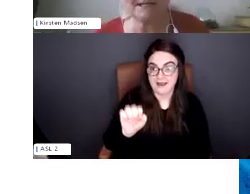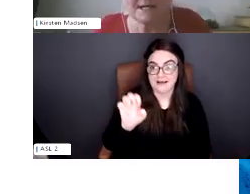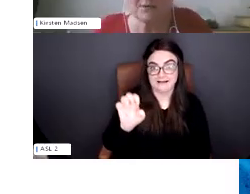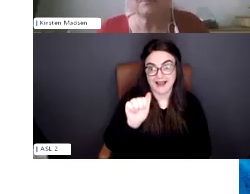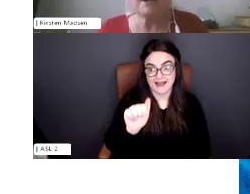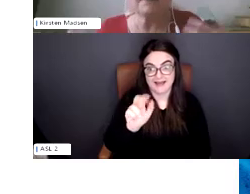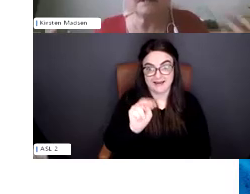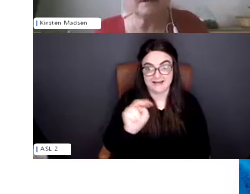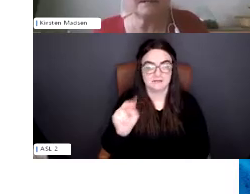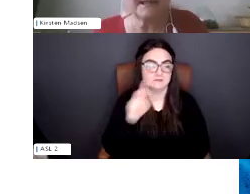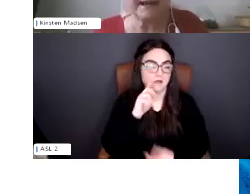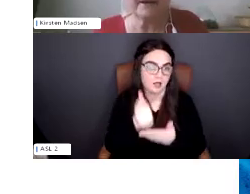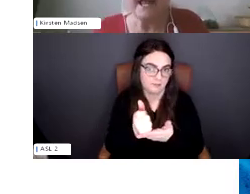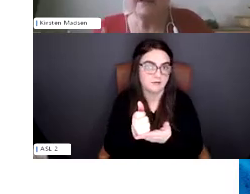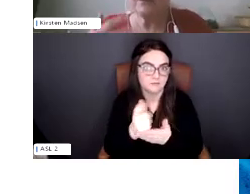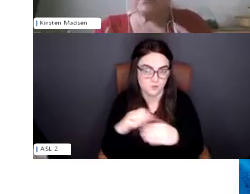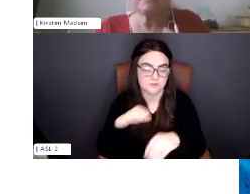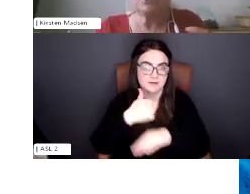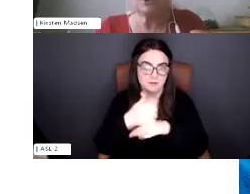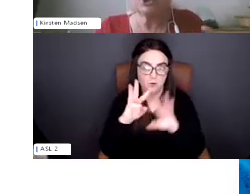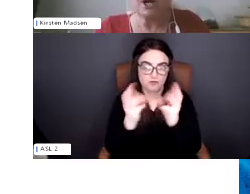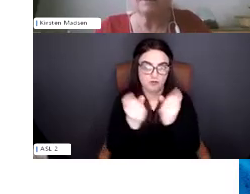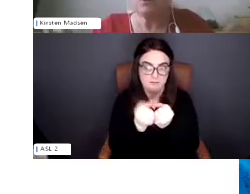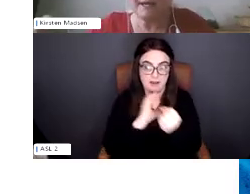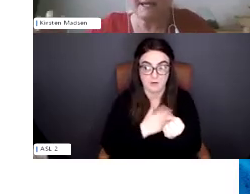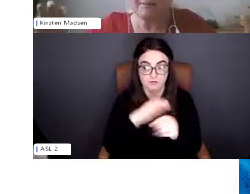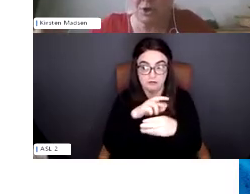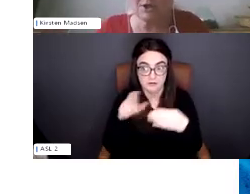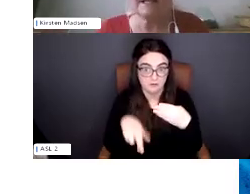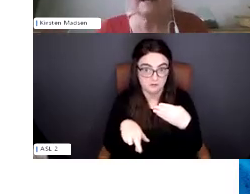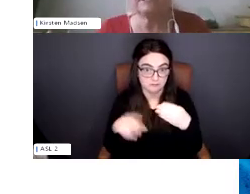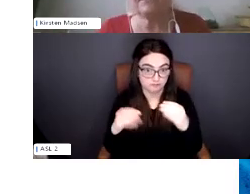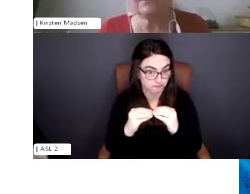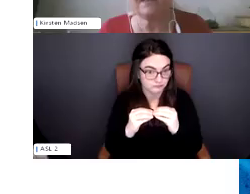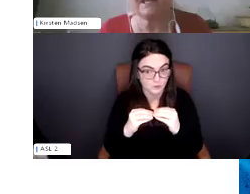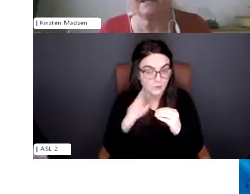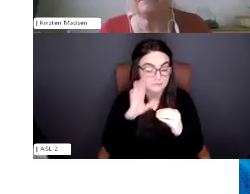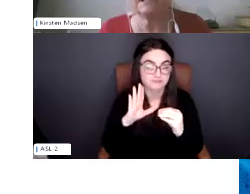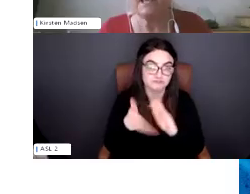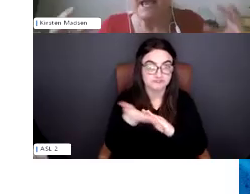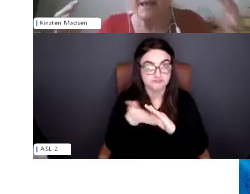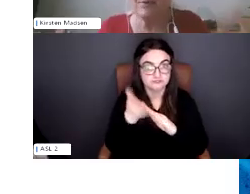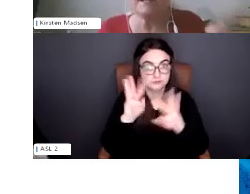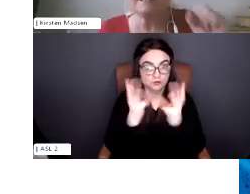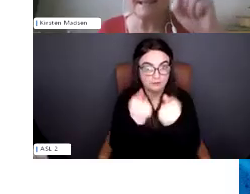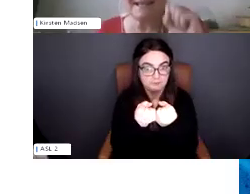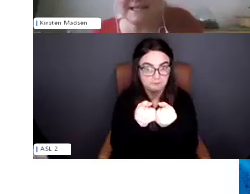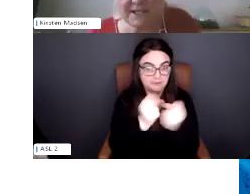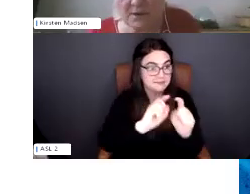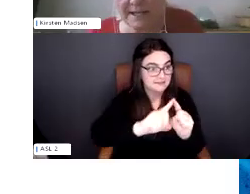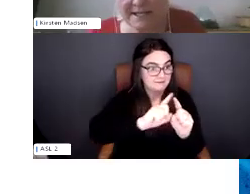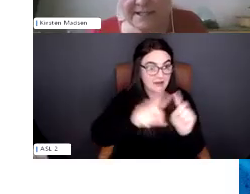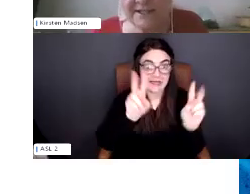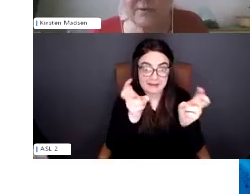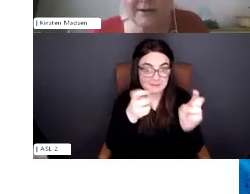workshops. So we brought the results there, and through these workshops, we pulled out different themes and points that needed to